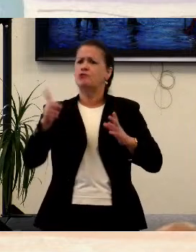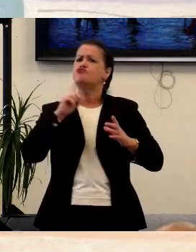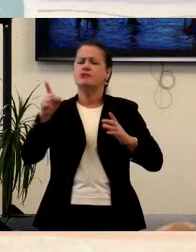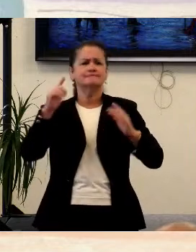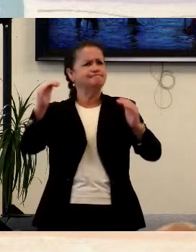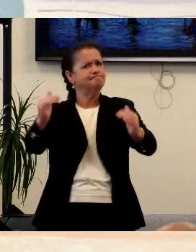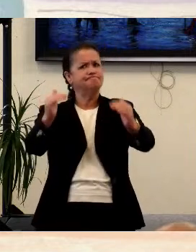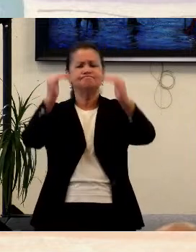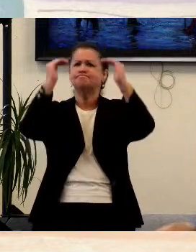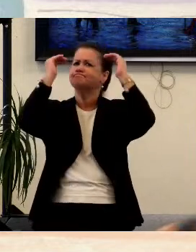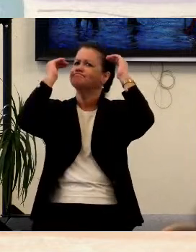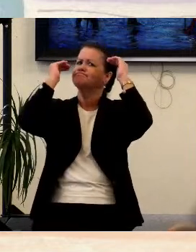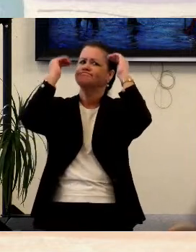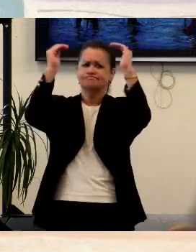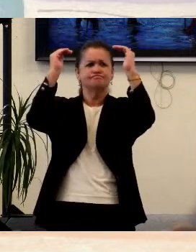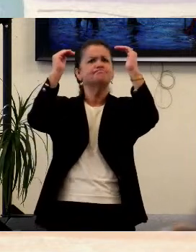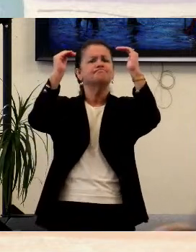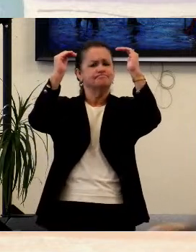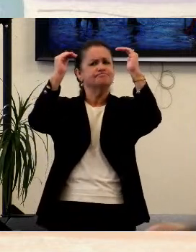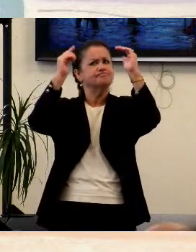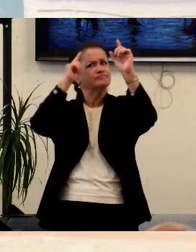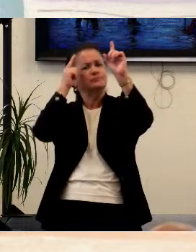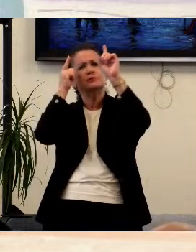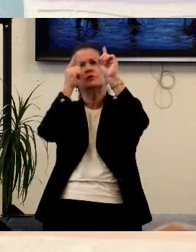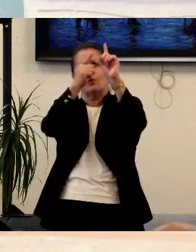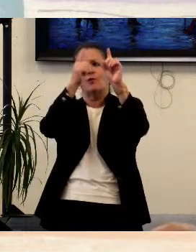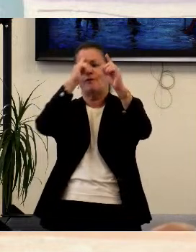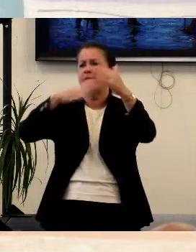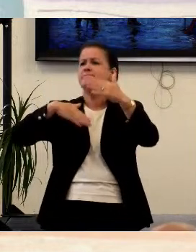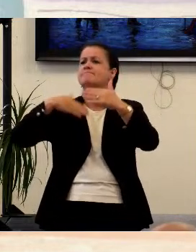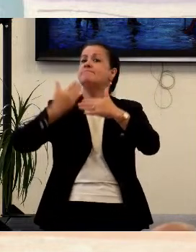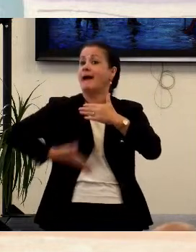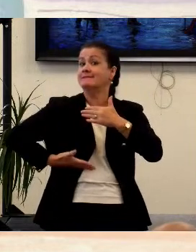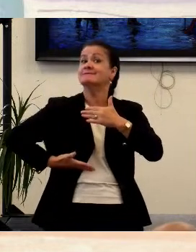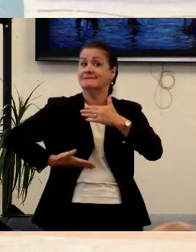high for the next administration. Thank you.